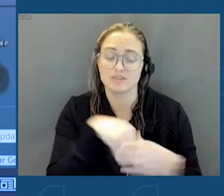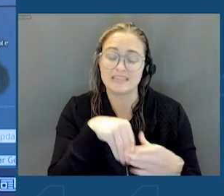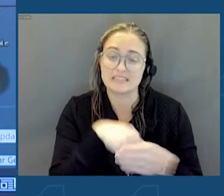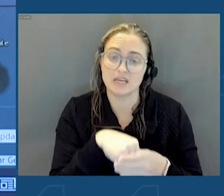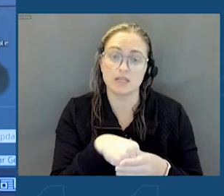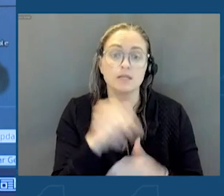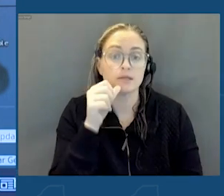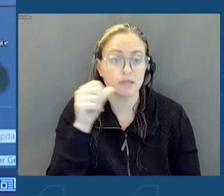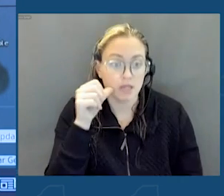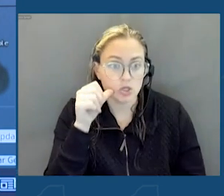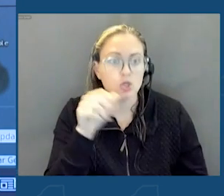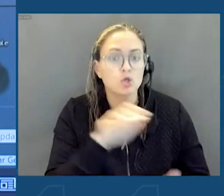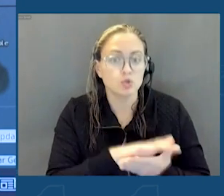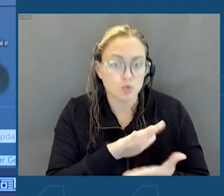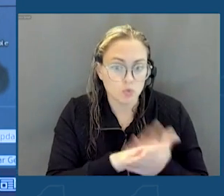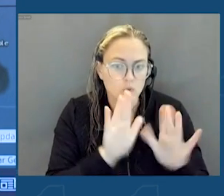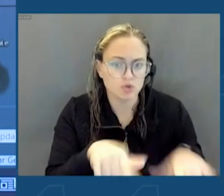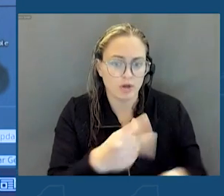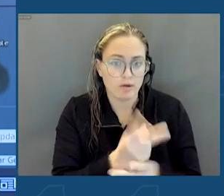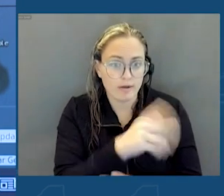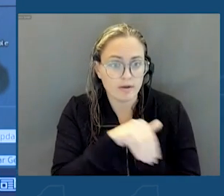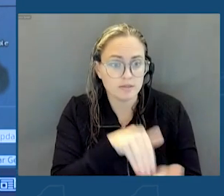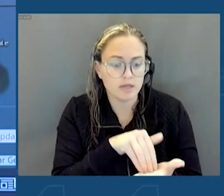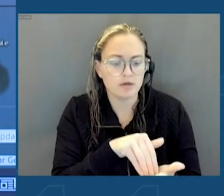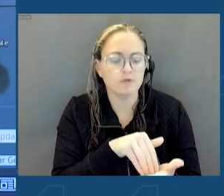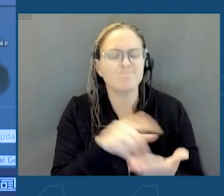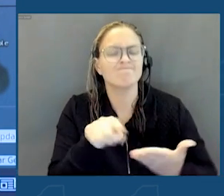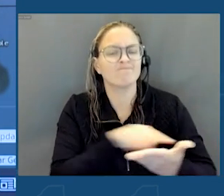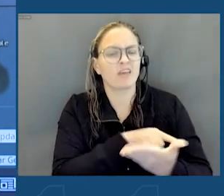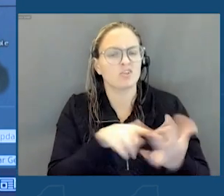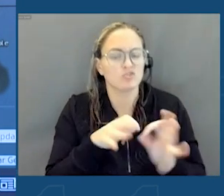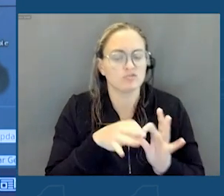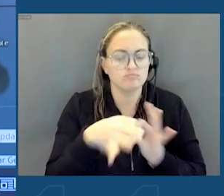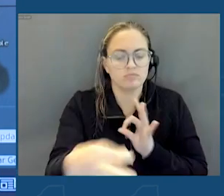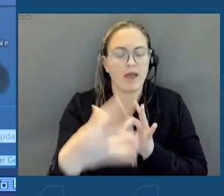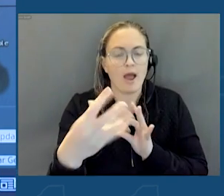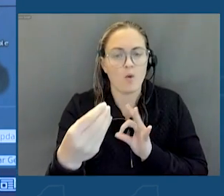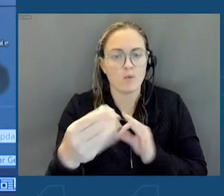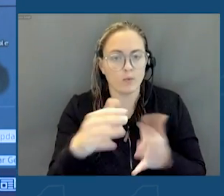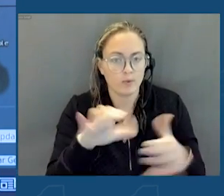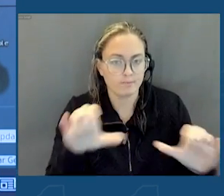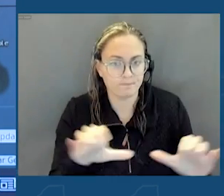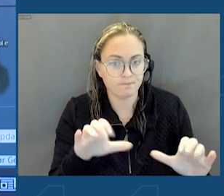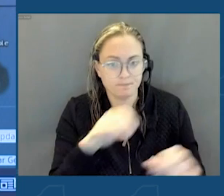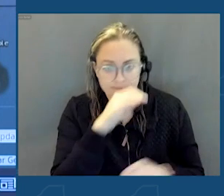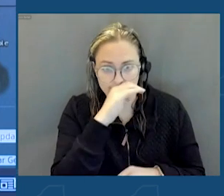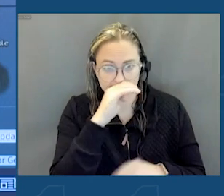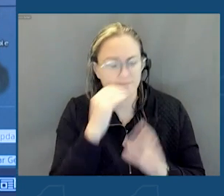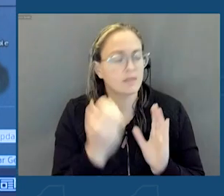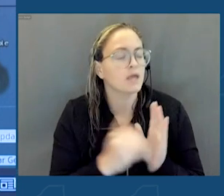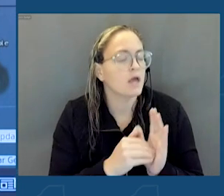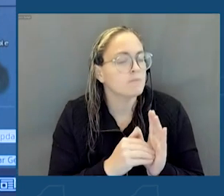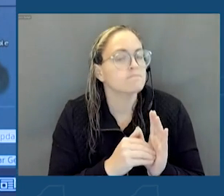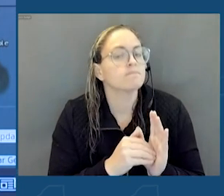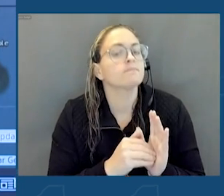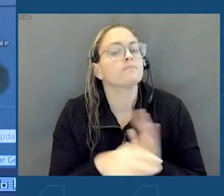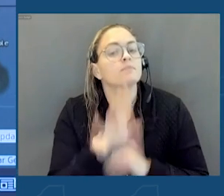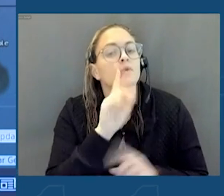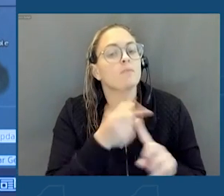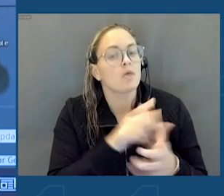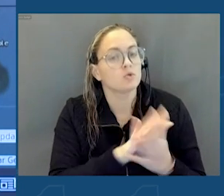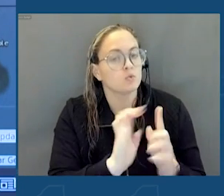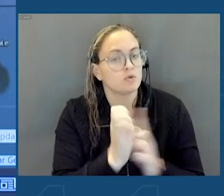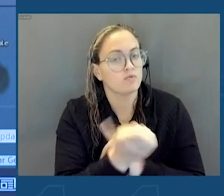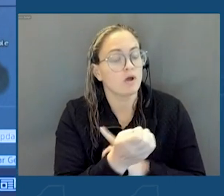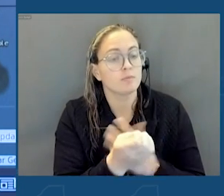we asked schools and child care centers to cancel or postpone outdoor school activities. Again, let's talk about the school environment. It